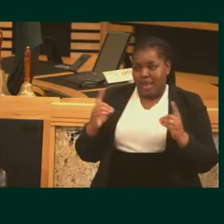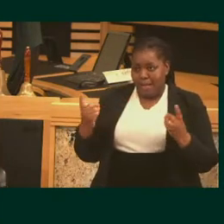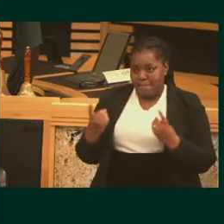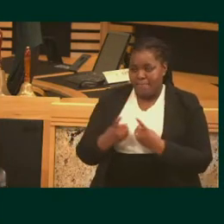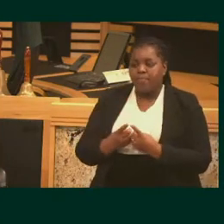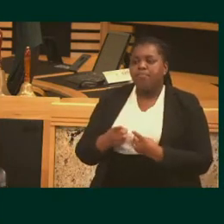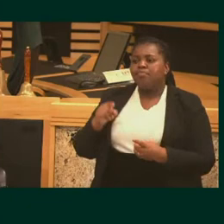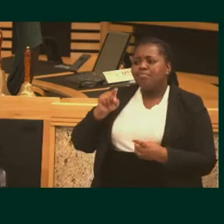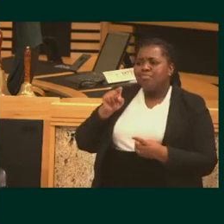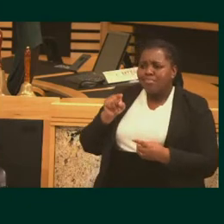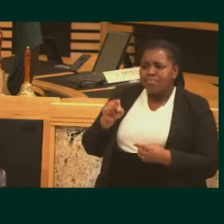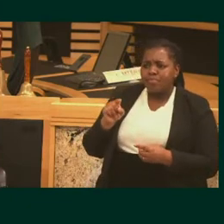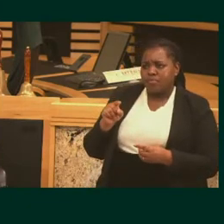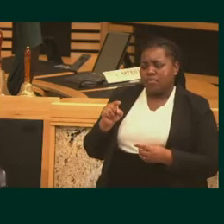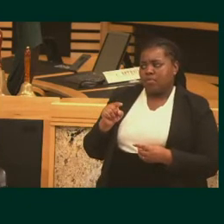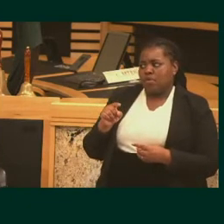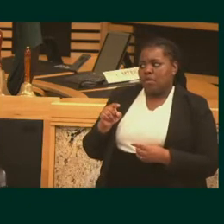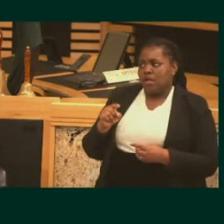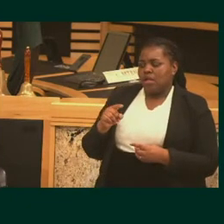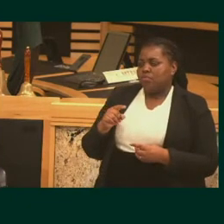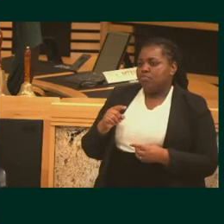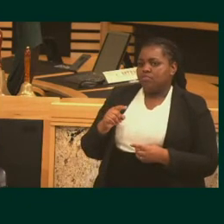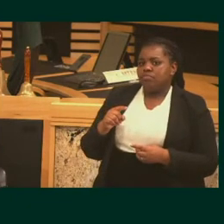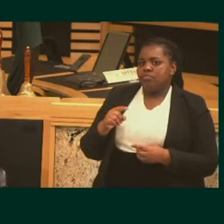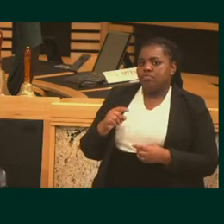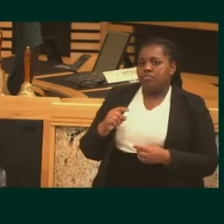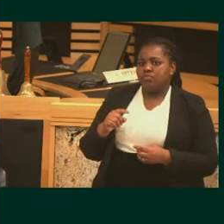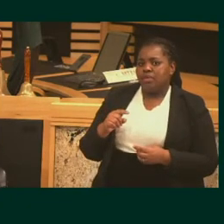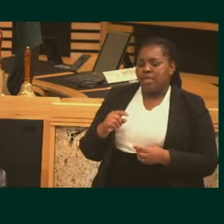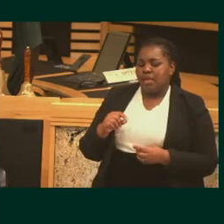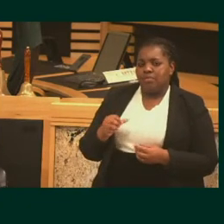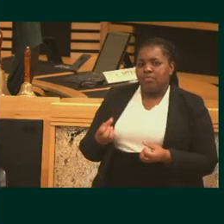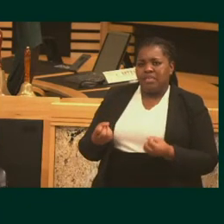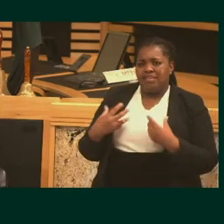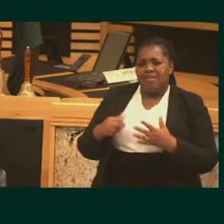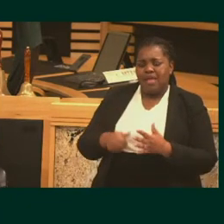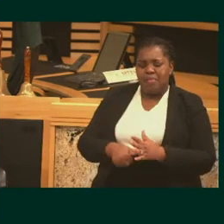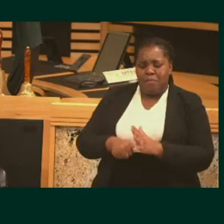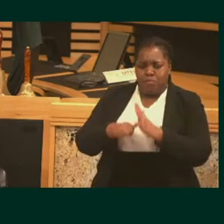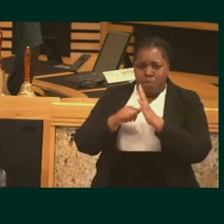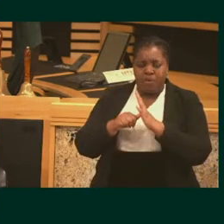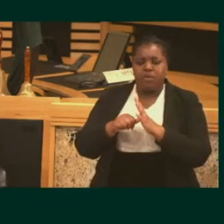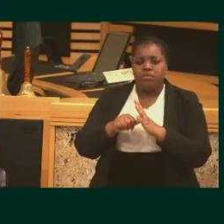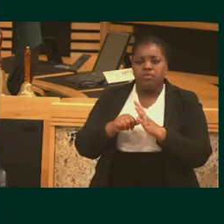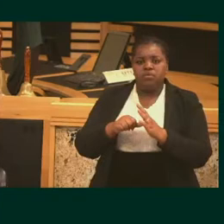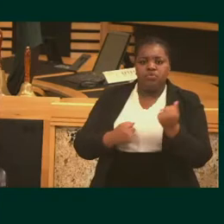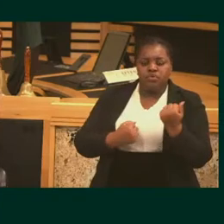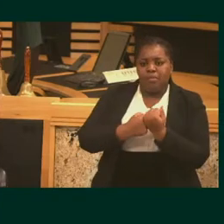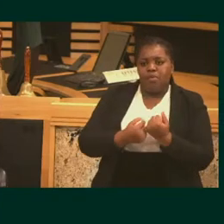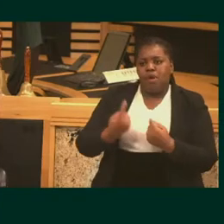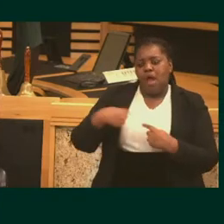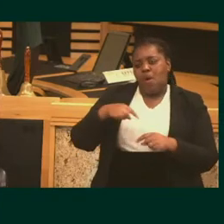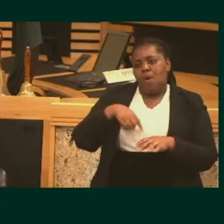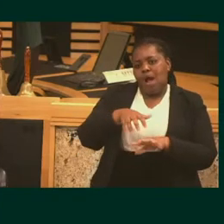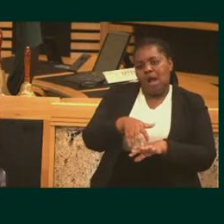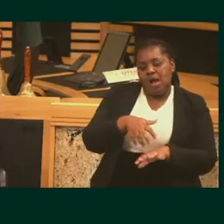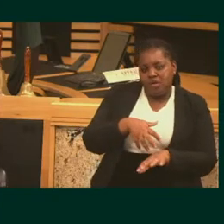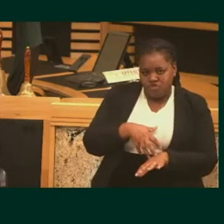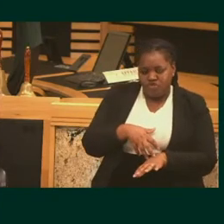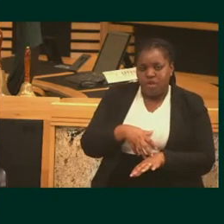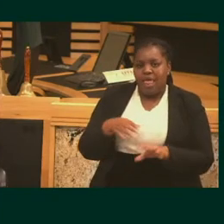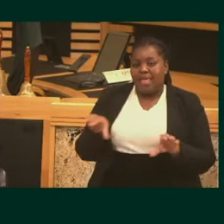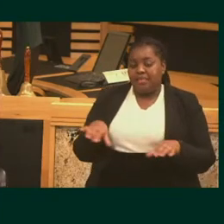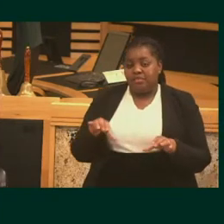the Eastern Cape plays an indispensable role in supporting our agriculture Cal activities